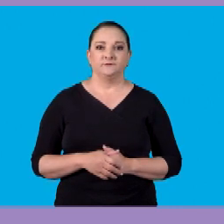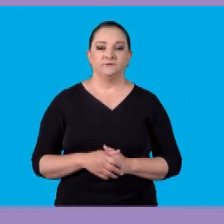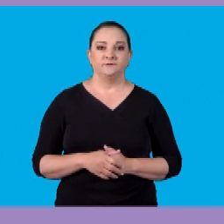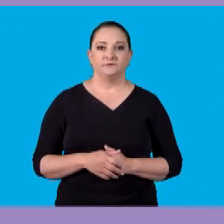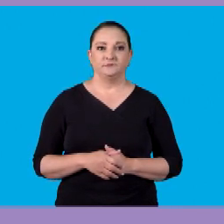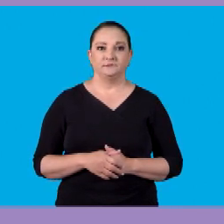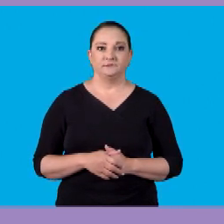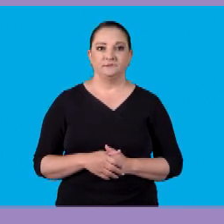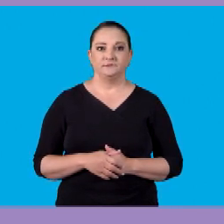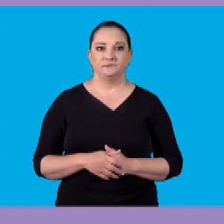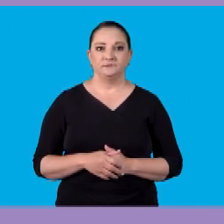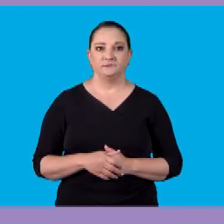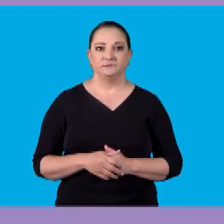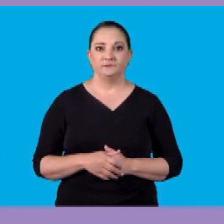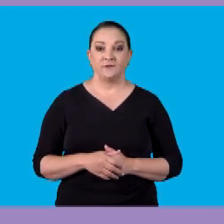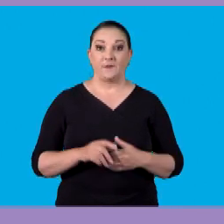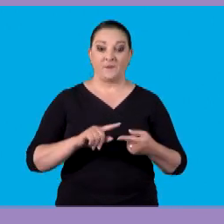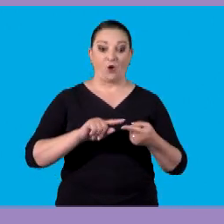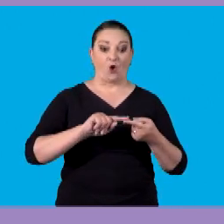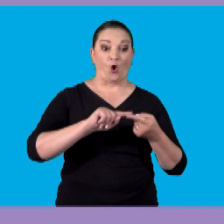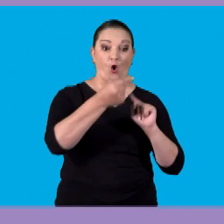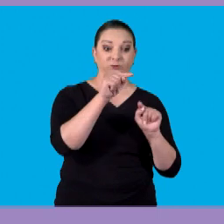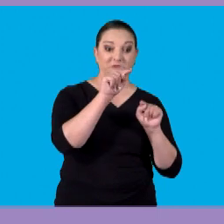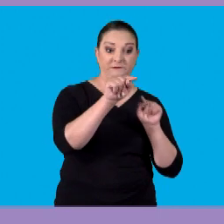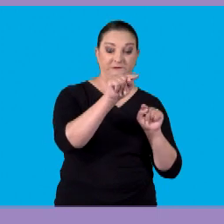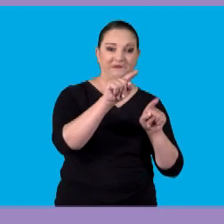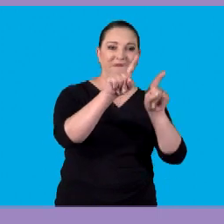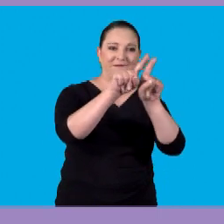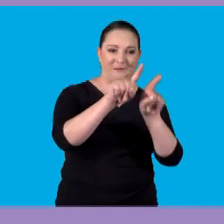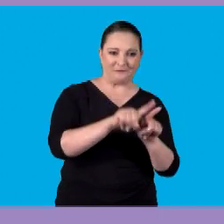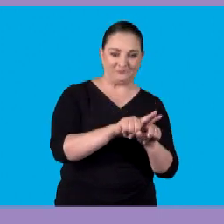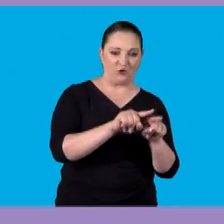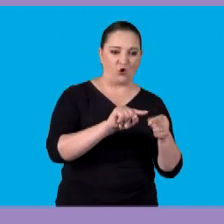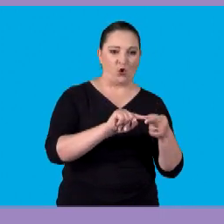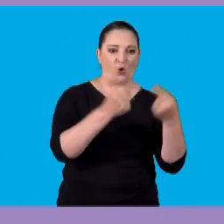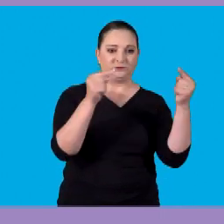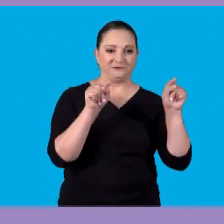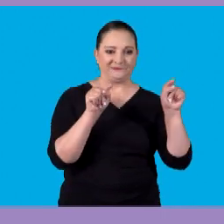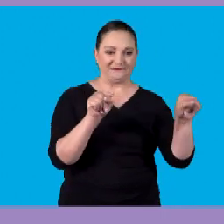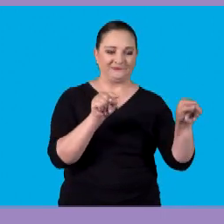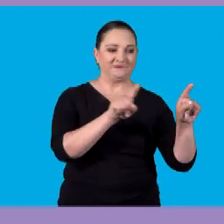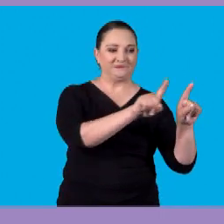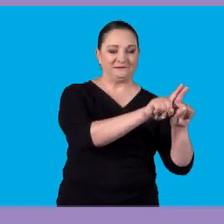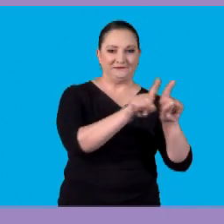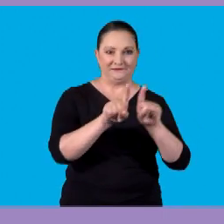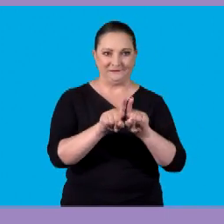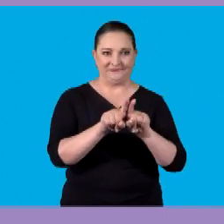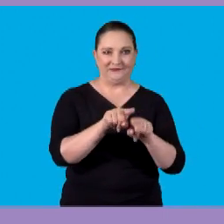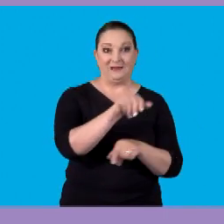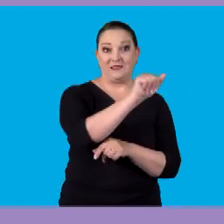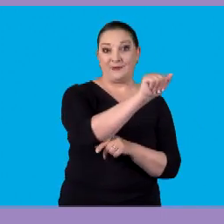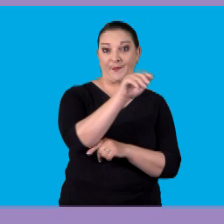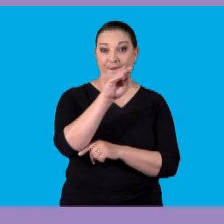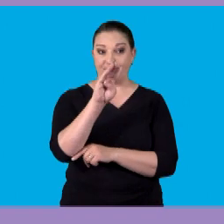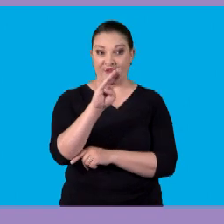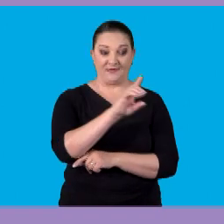the opposite sides are equal. So we can see there that AB is shown to us to